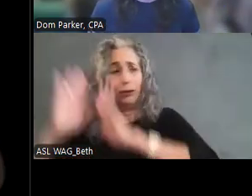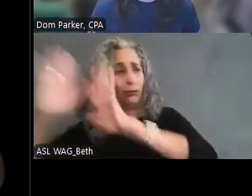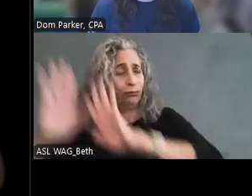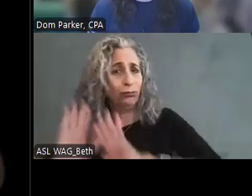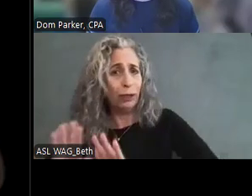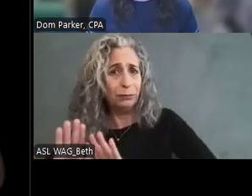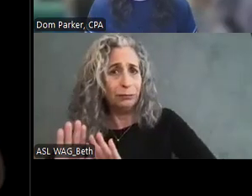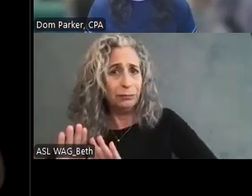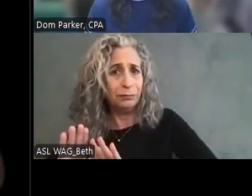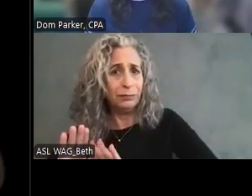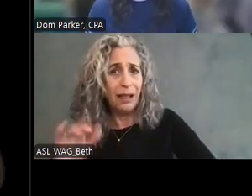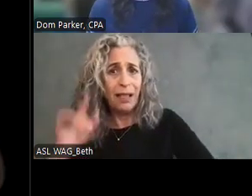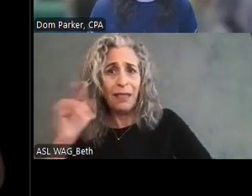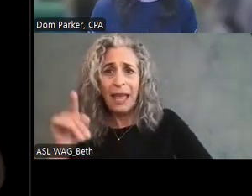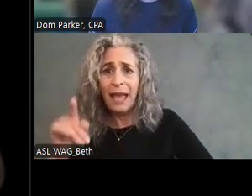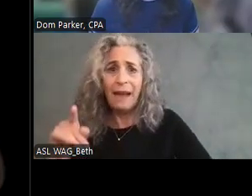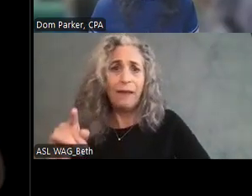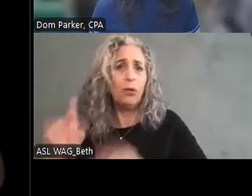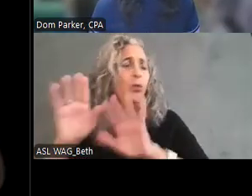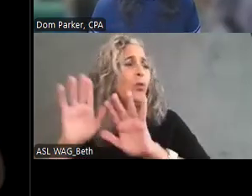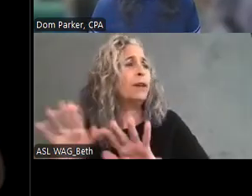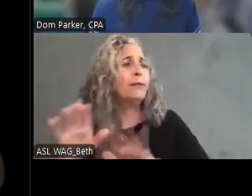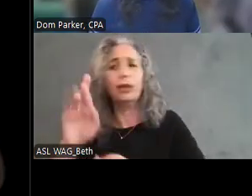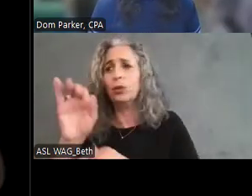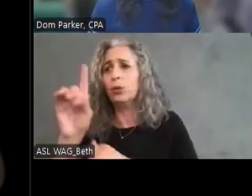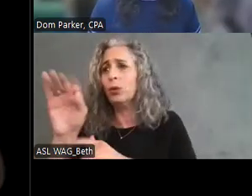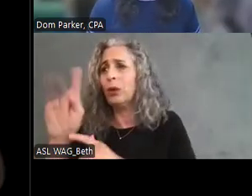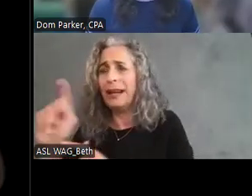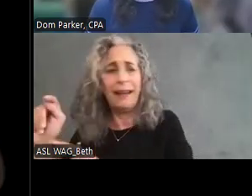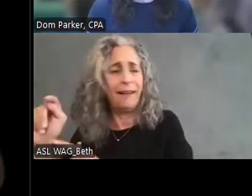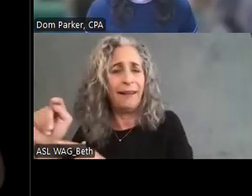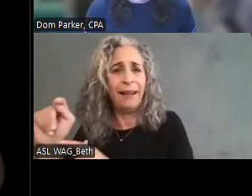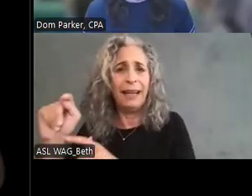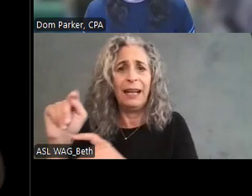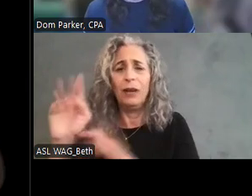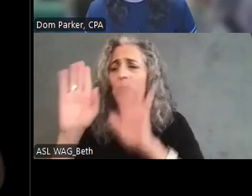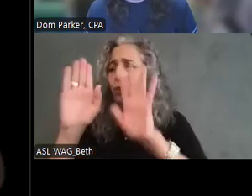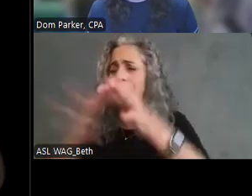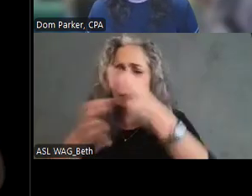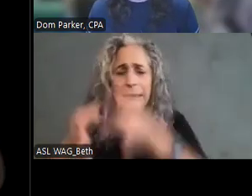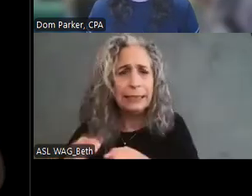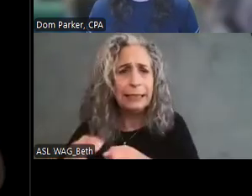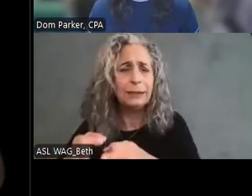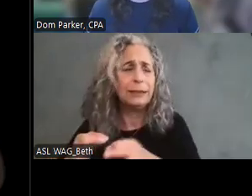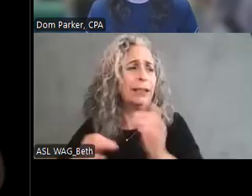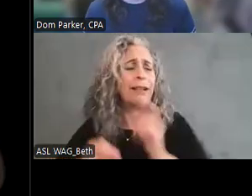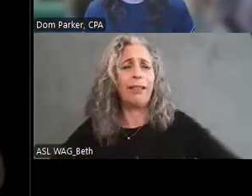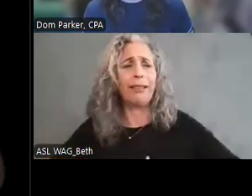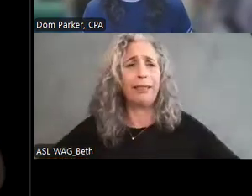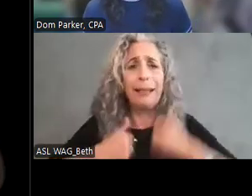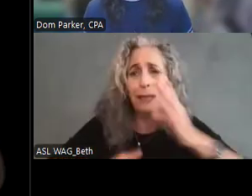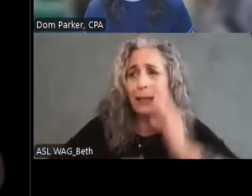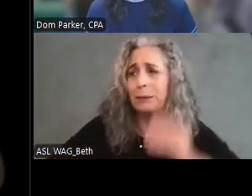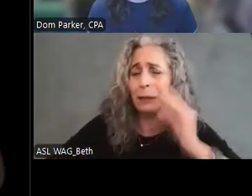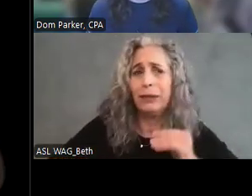Reddit forums out there with so many great details and so many incredible stories of lived experience from so many different people from